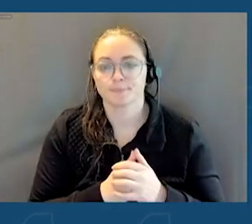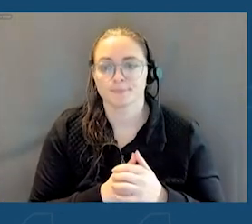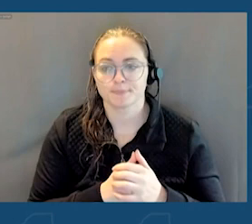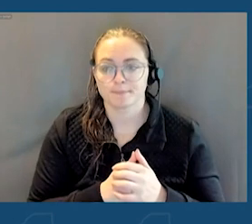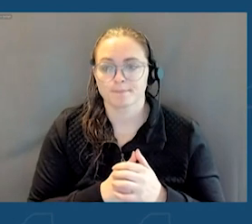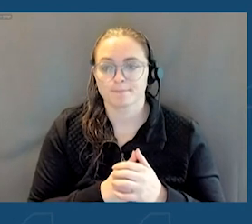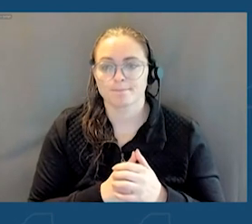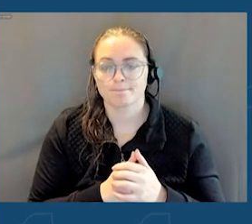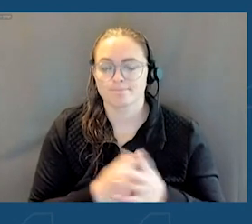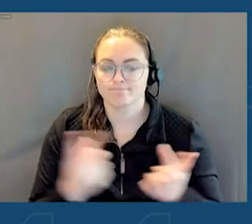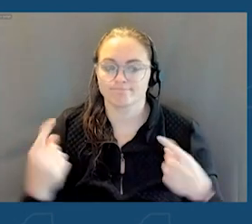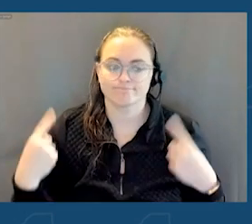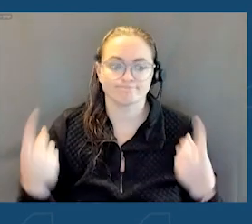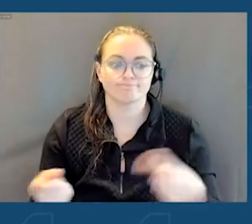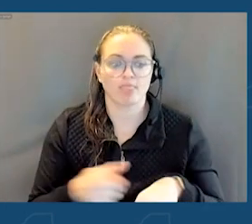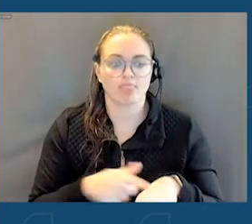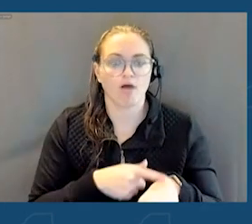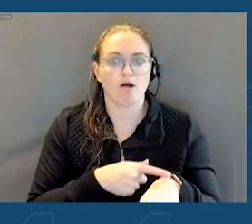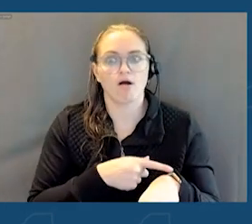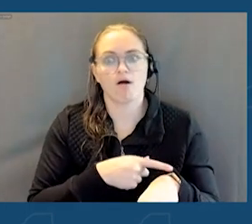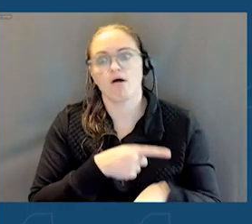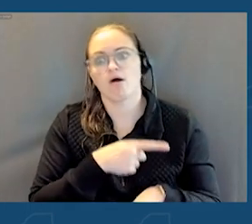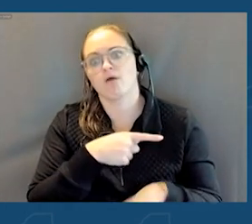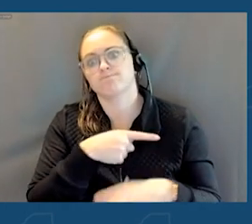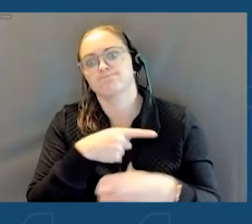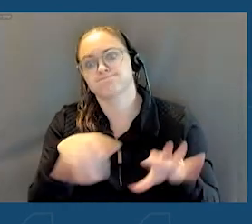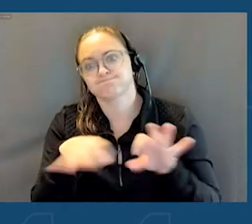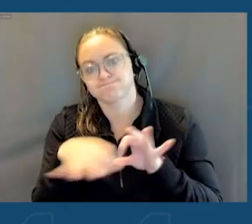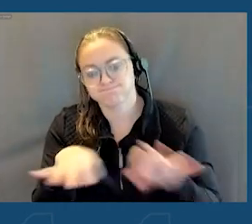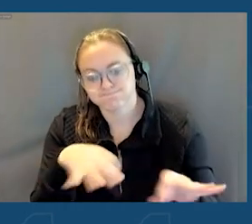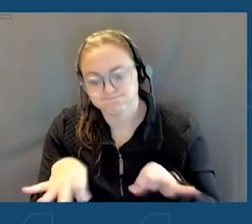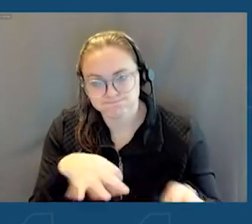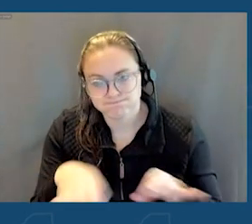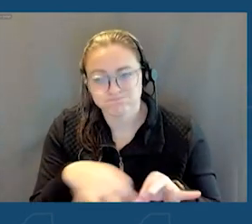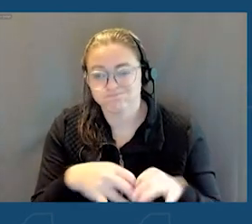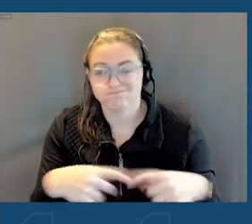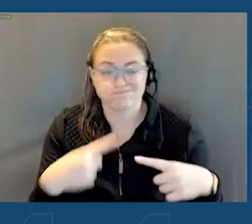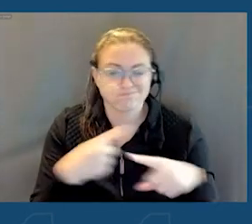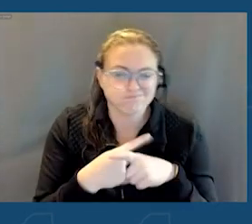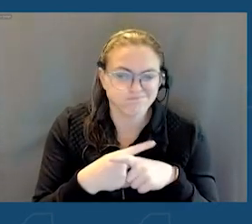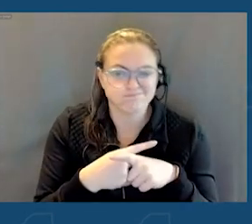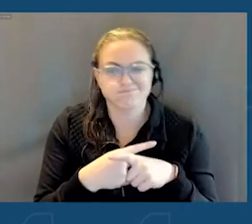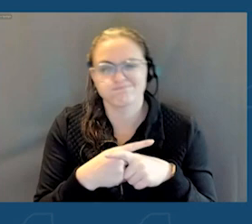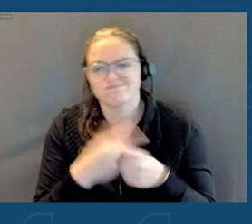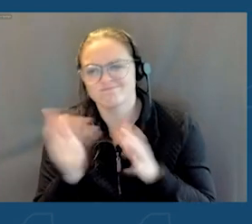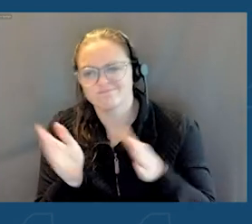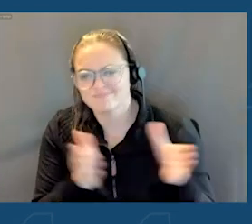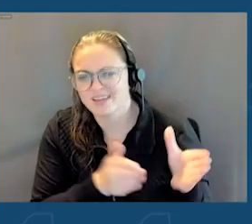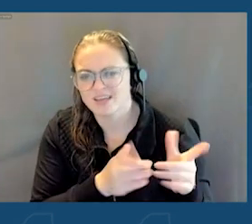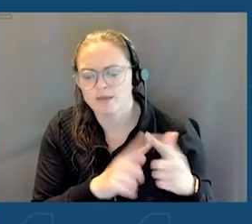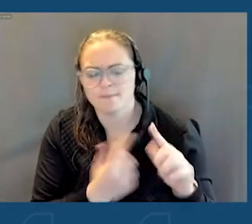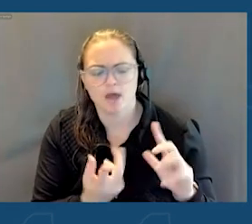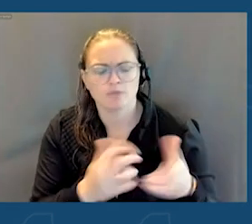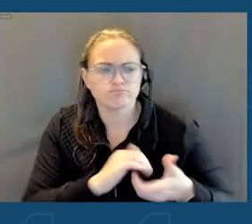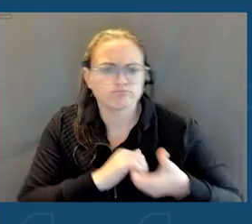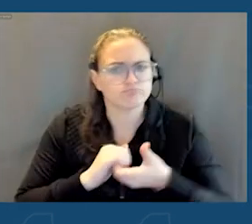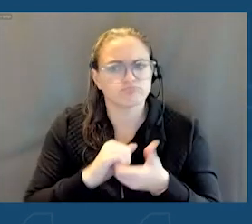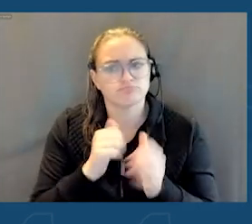This has been a long talked about, sometimes controversial initiative. But standing united here